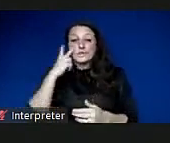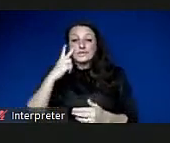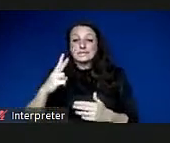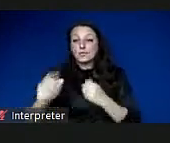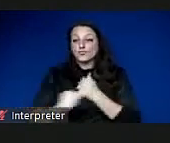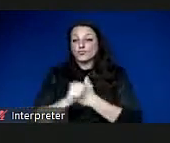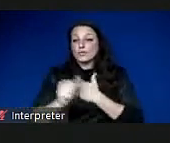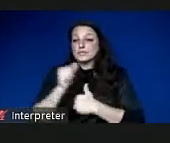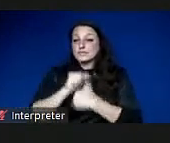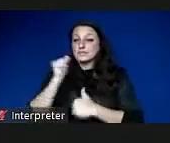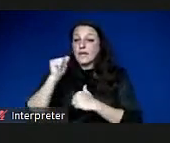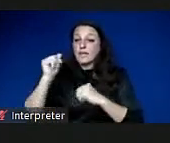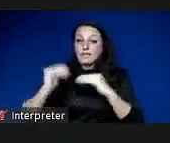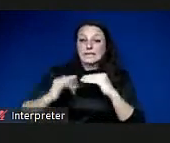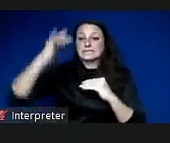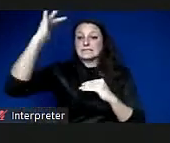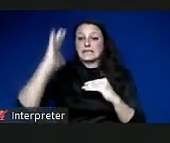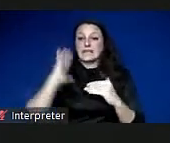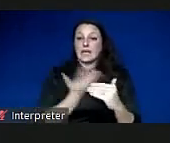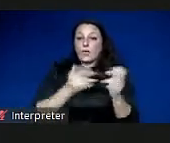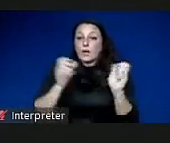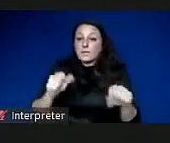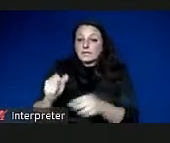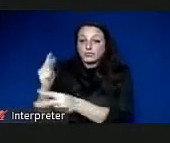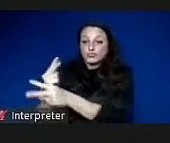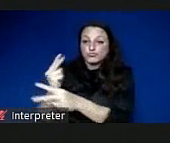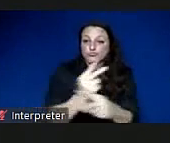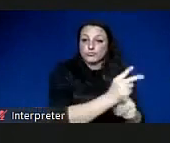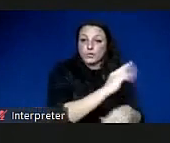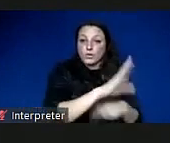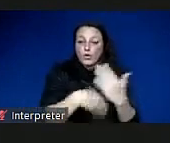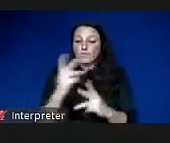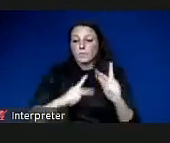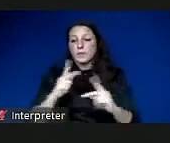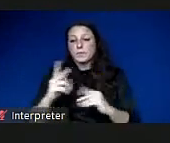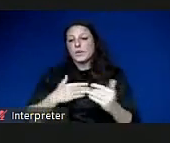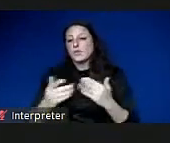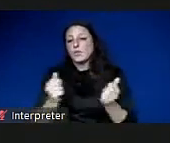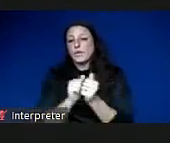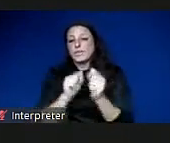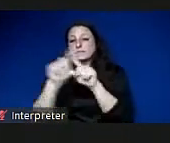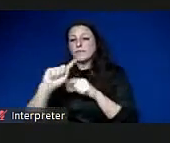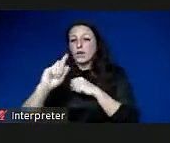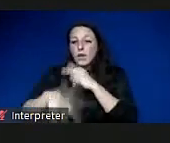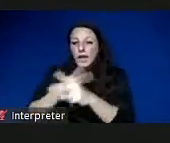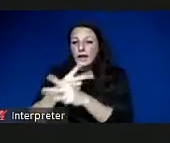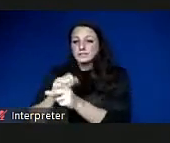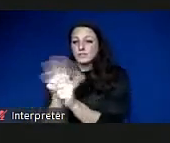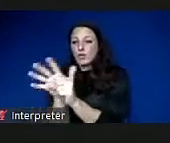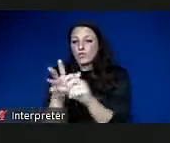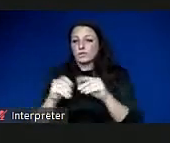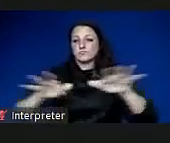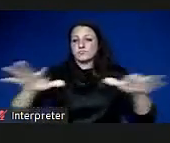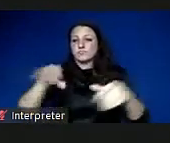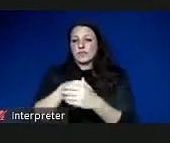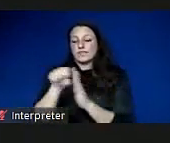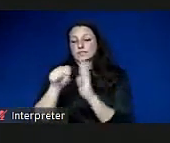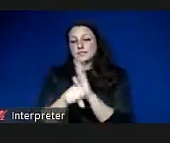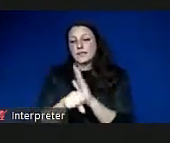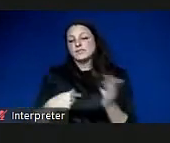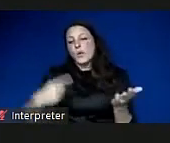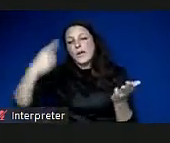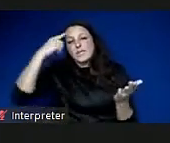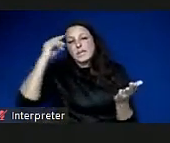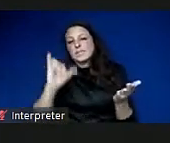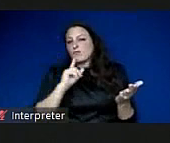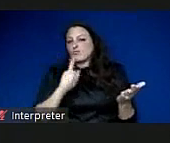healthcare capacity in the future, even with variants being transmitted in the state. And I think that really